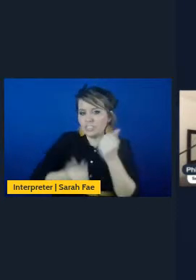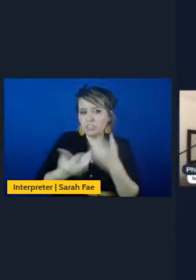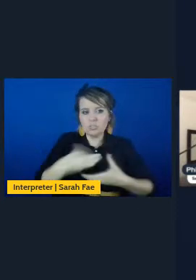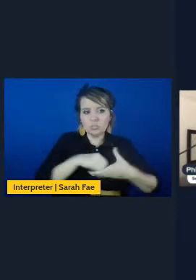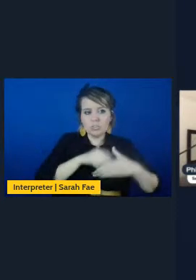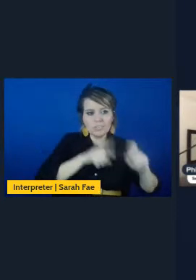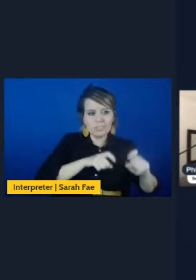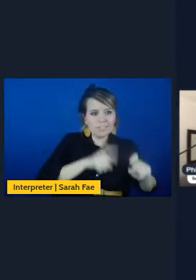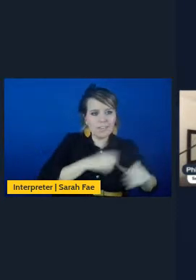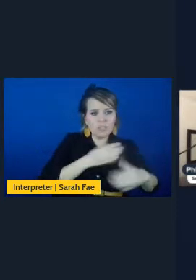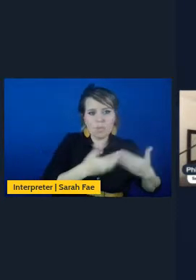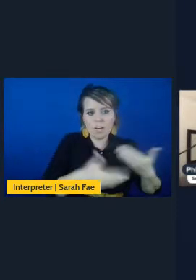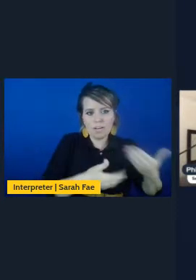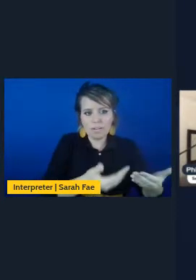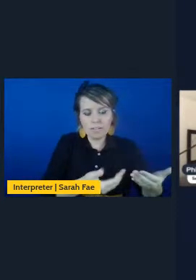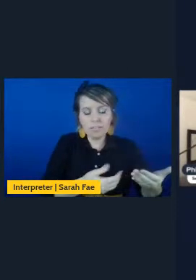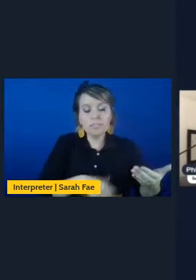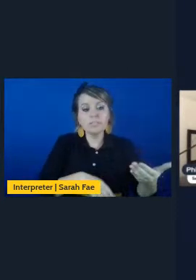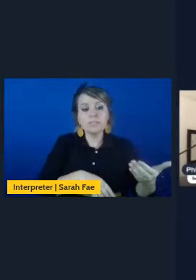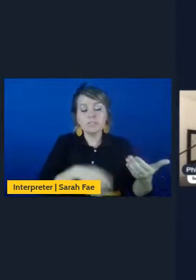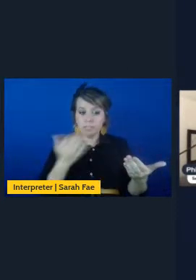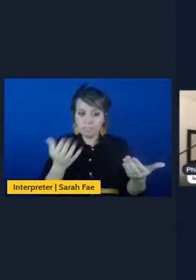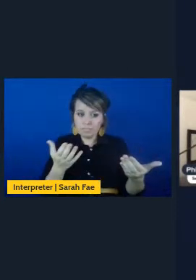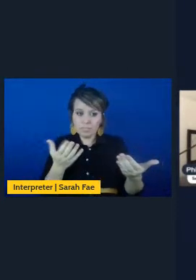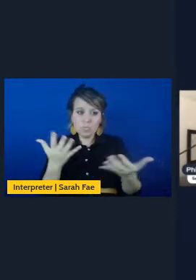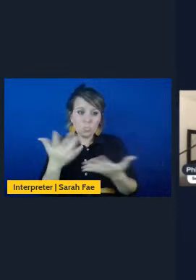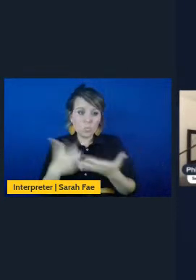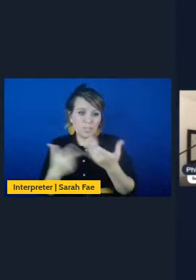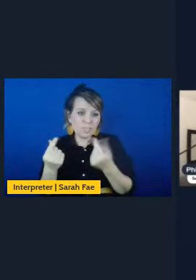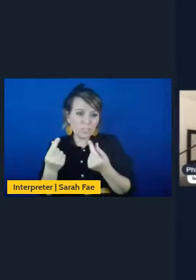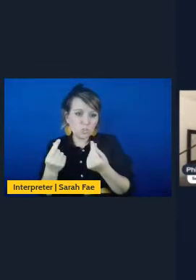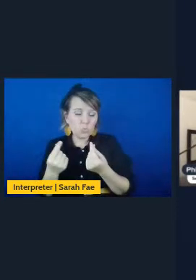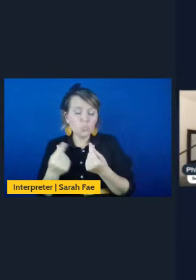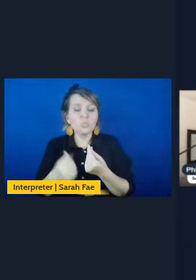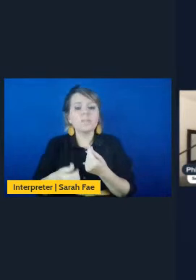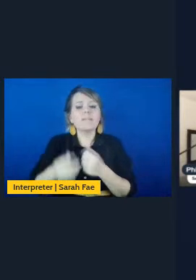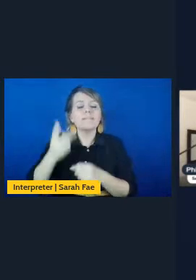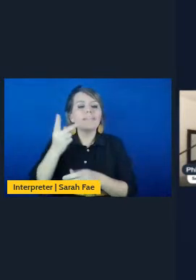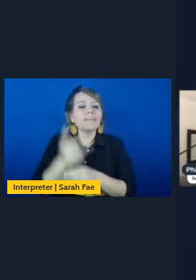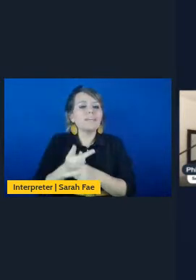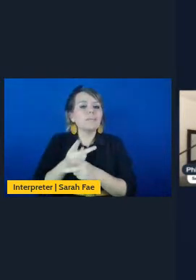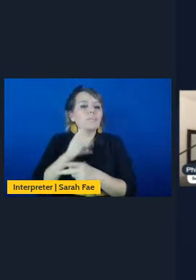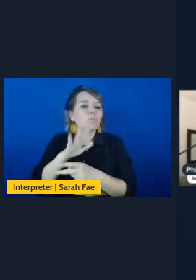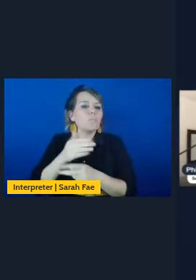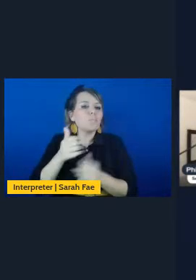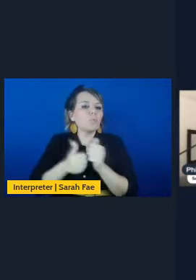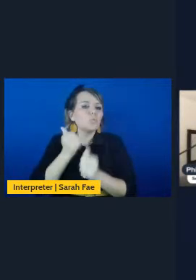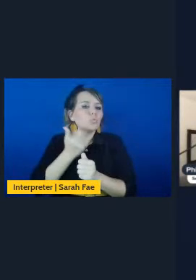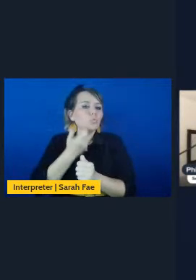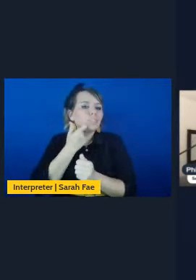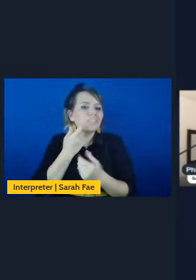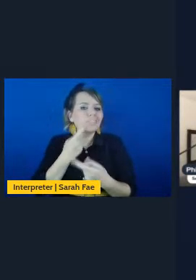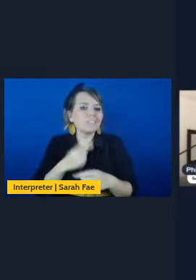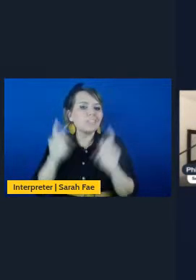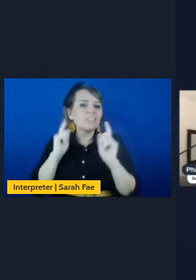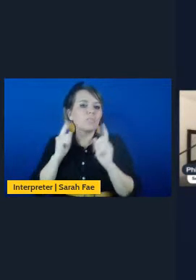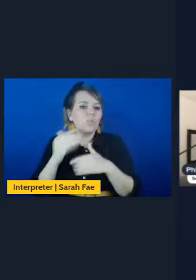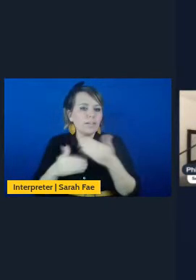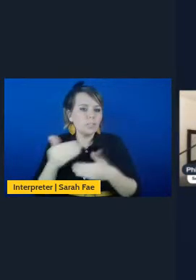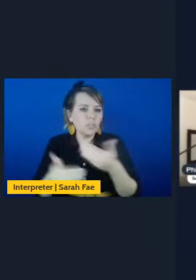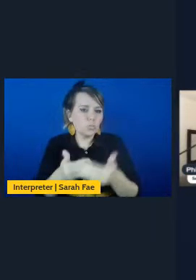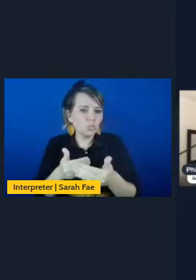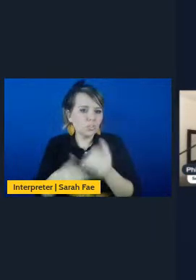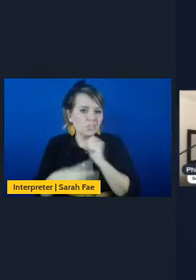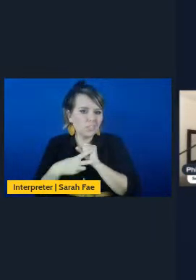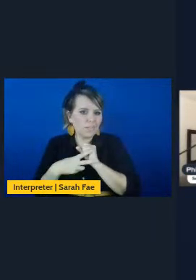and effectively they maintain a state of the last successful execution. In this scenario, when we first started